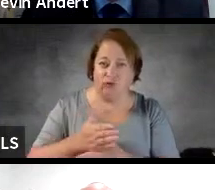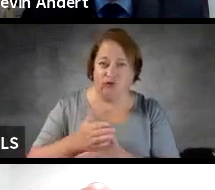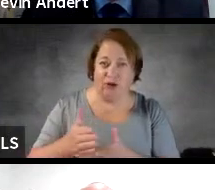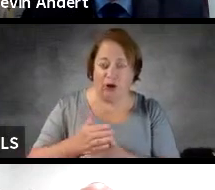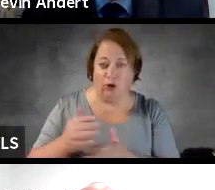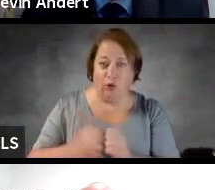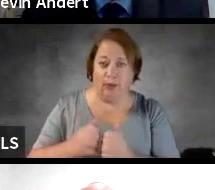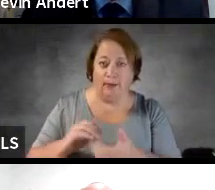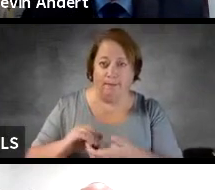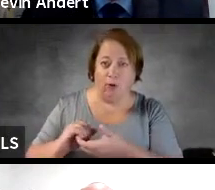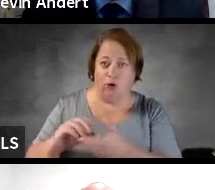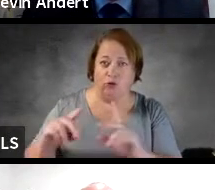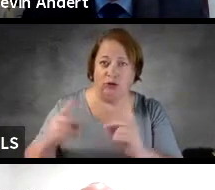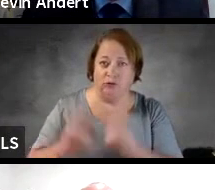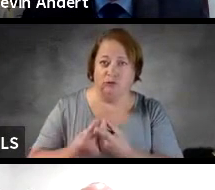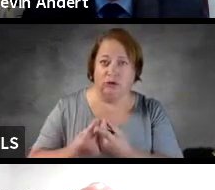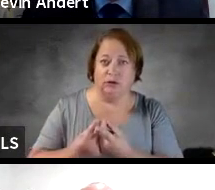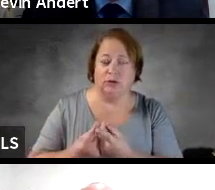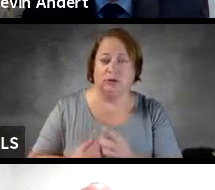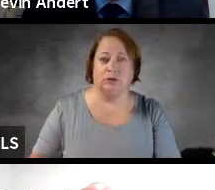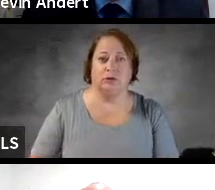districts?